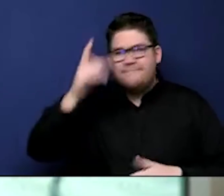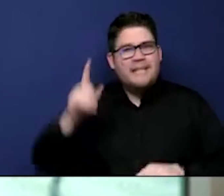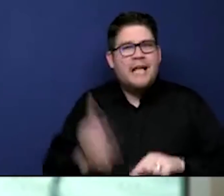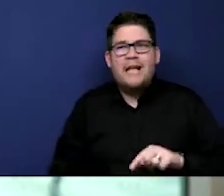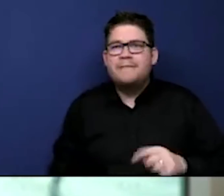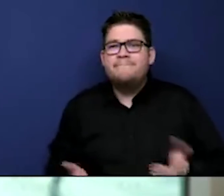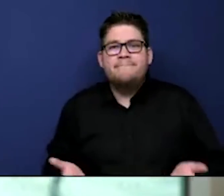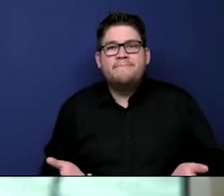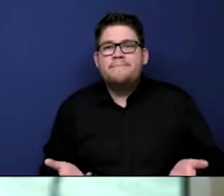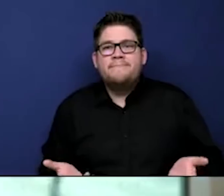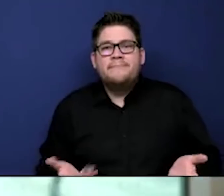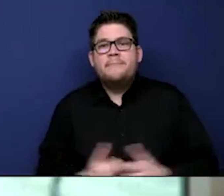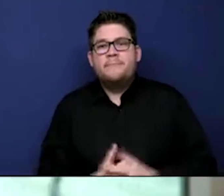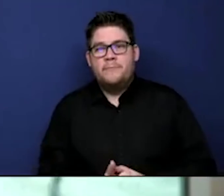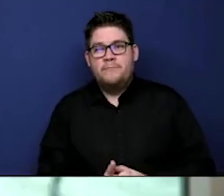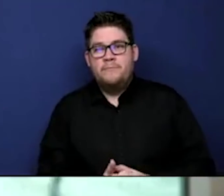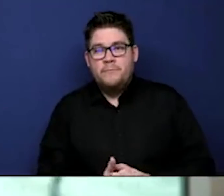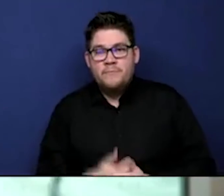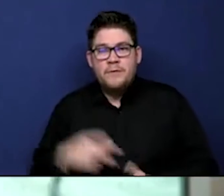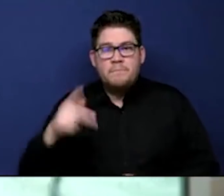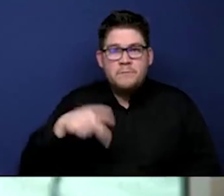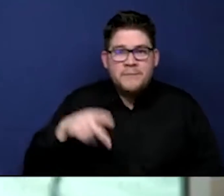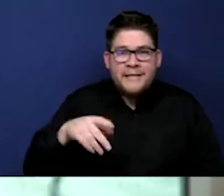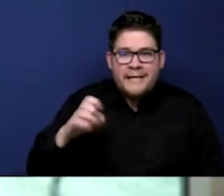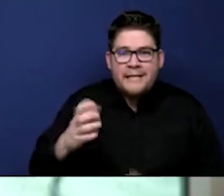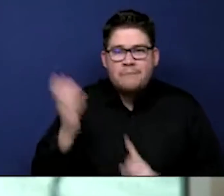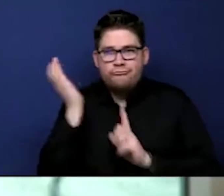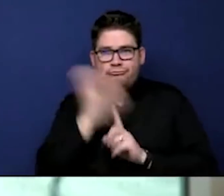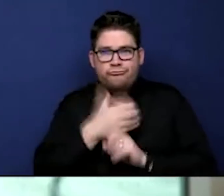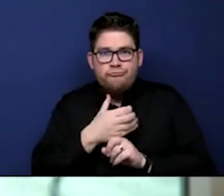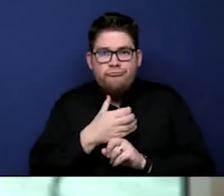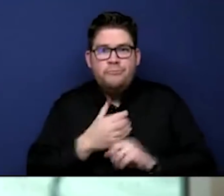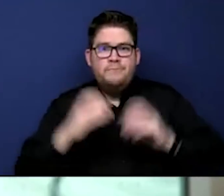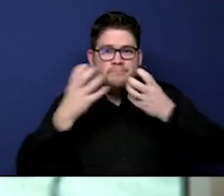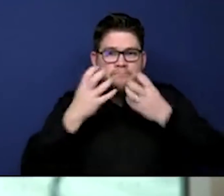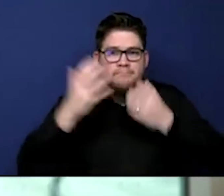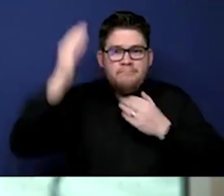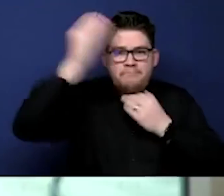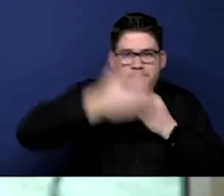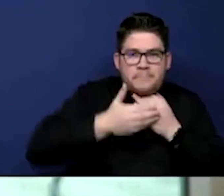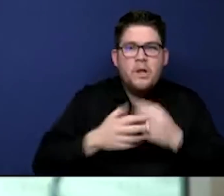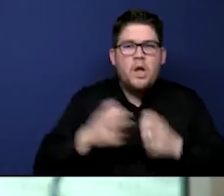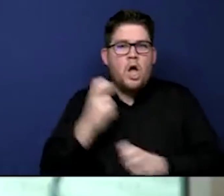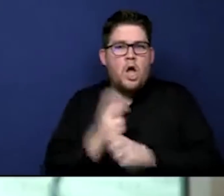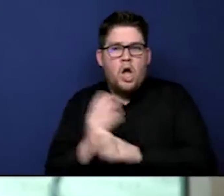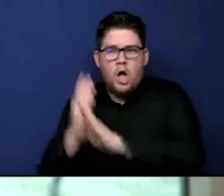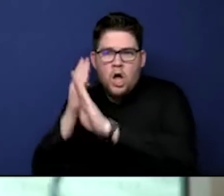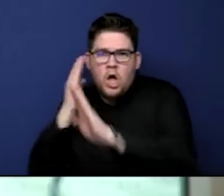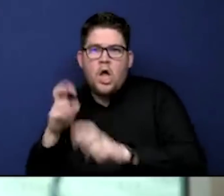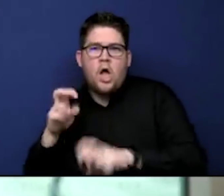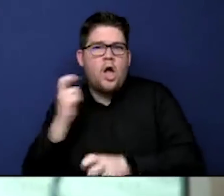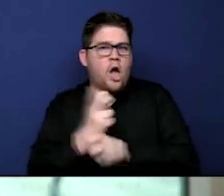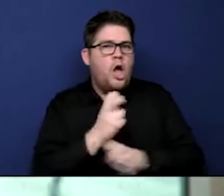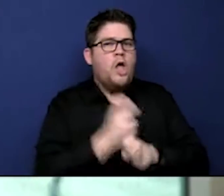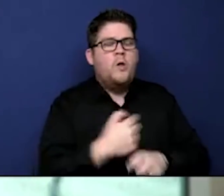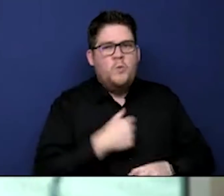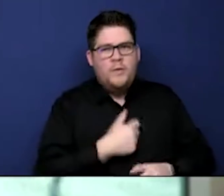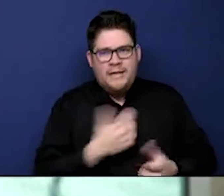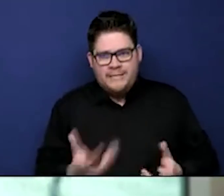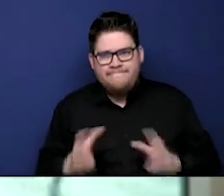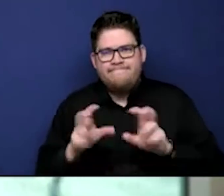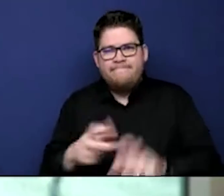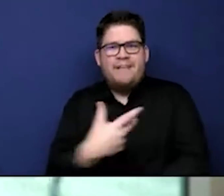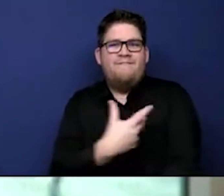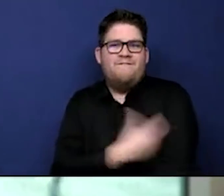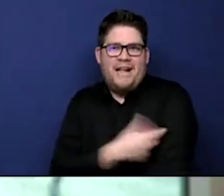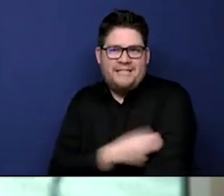those environments to wear PPE every day and to have the barriers in place. So we have directed vaccine at protecting